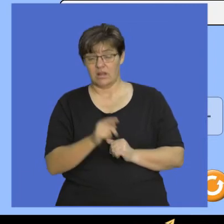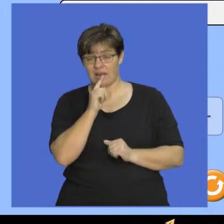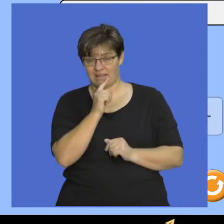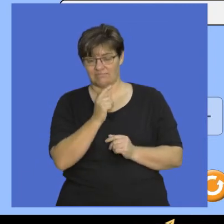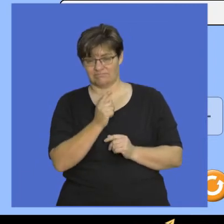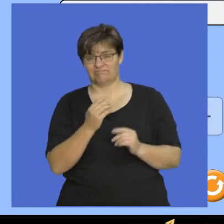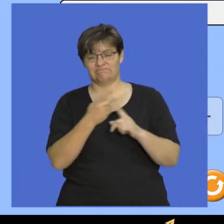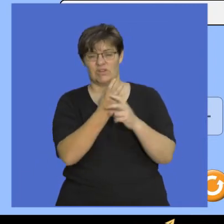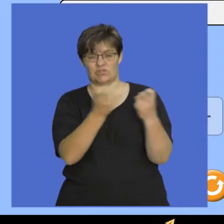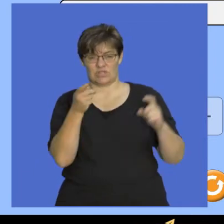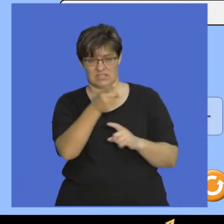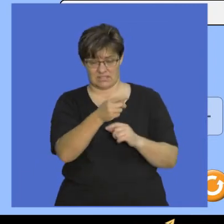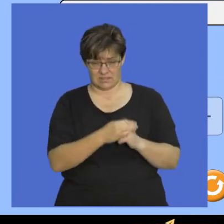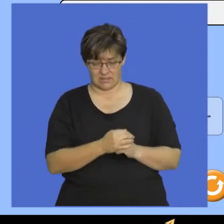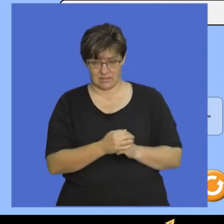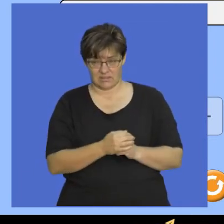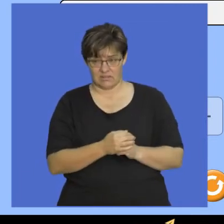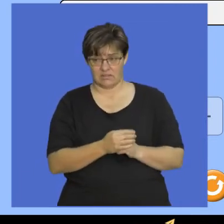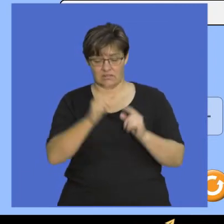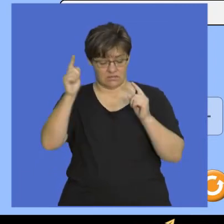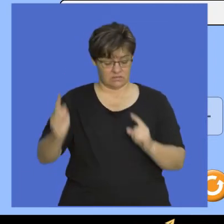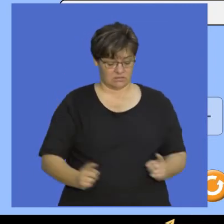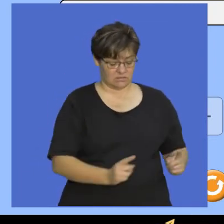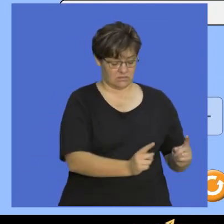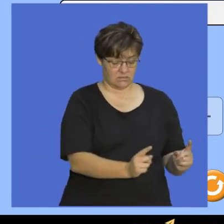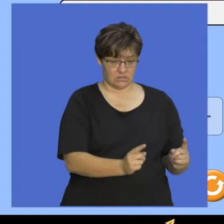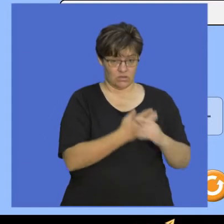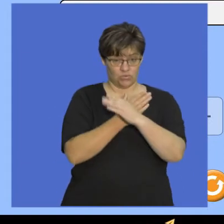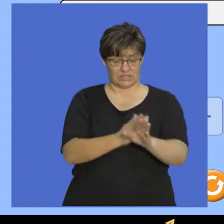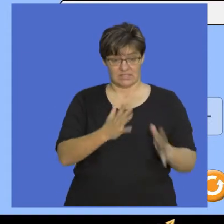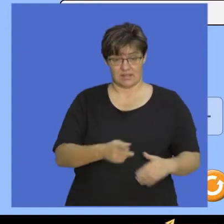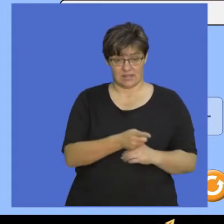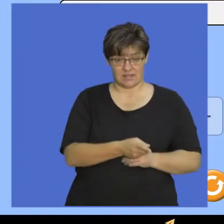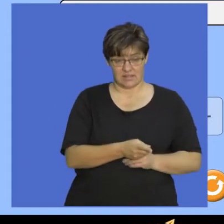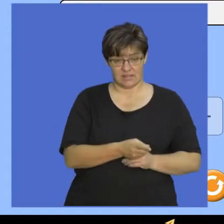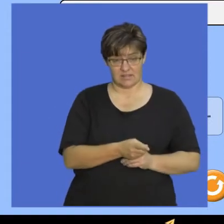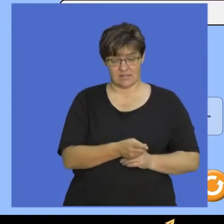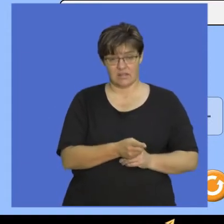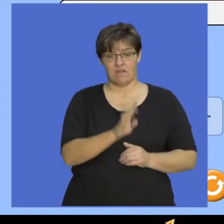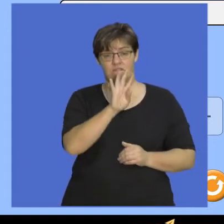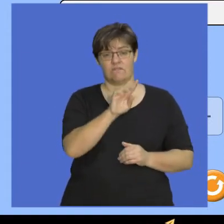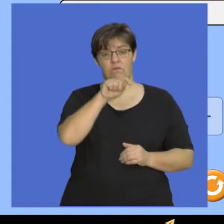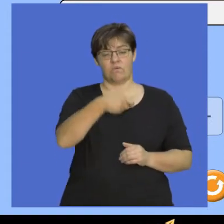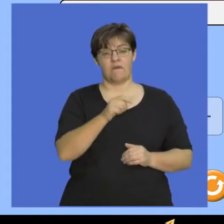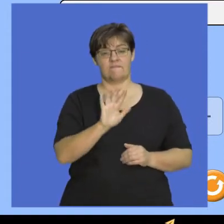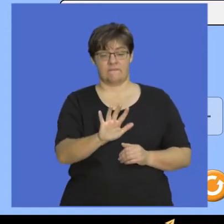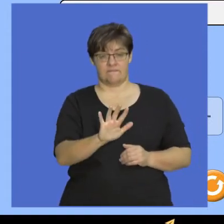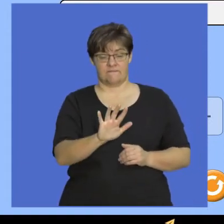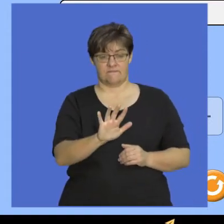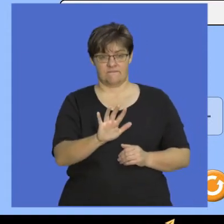terminal potential difference across the source. Okay. Now, in this case, this one is going to